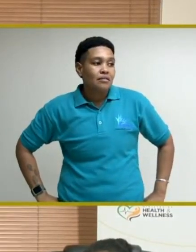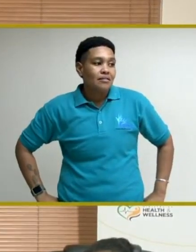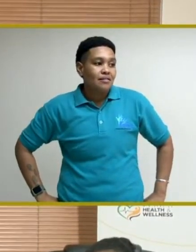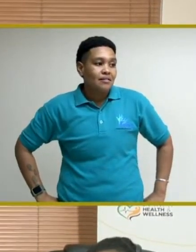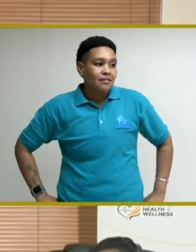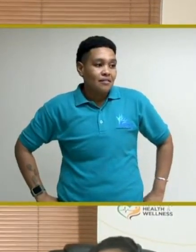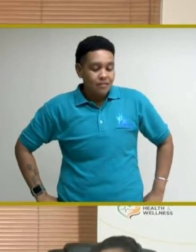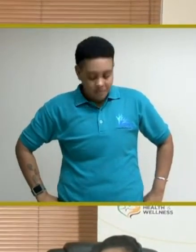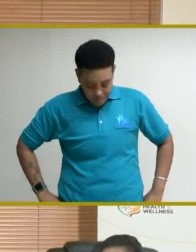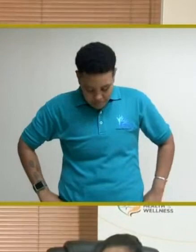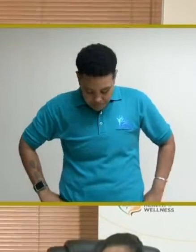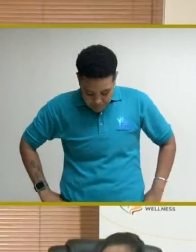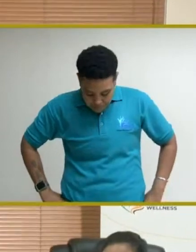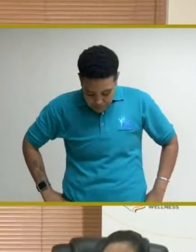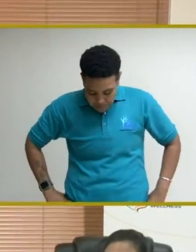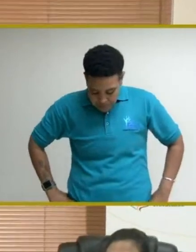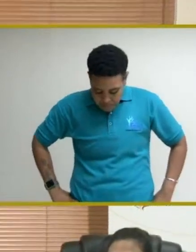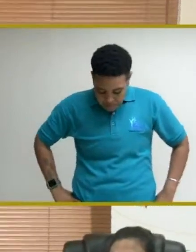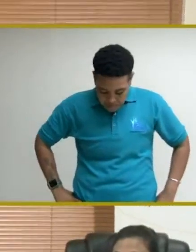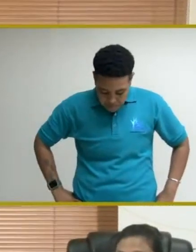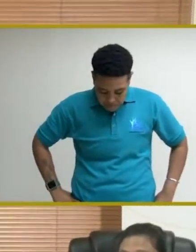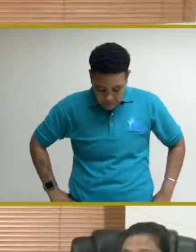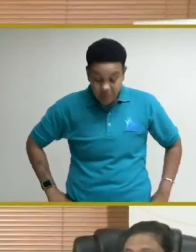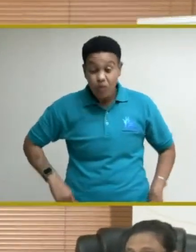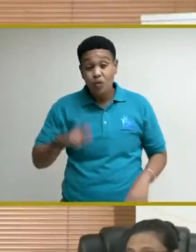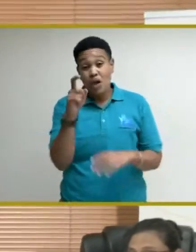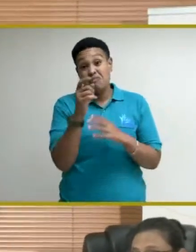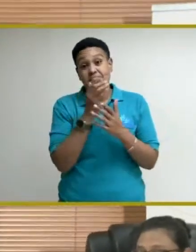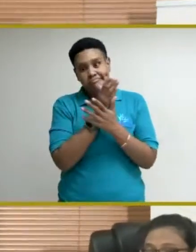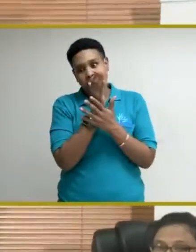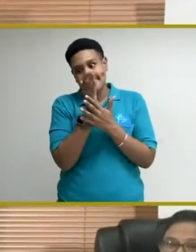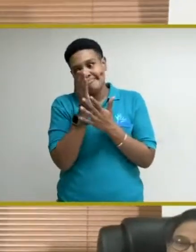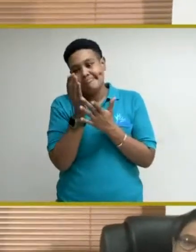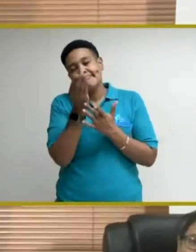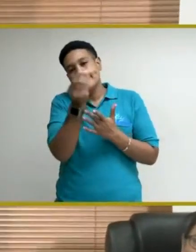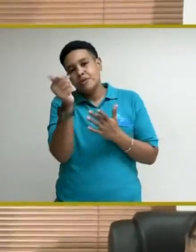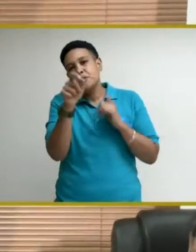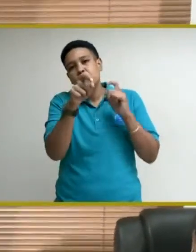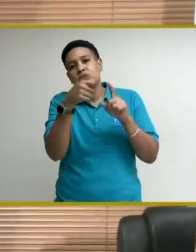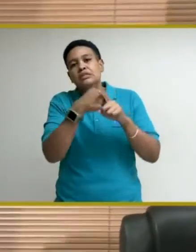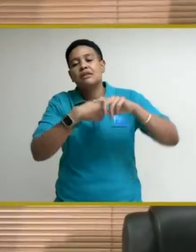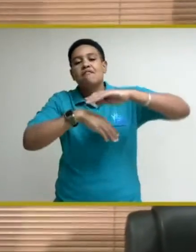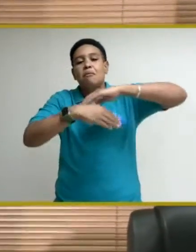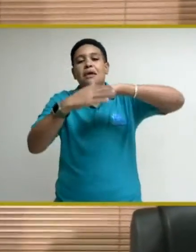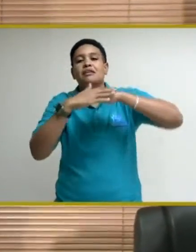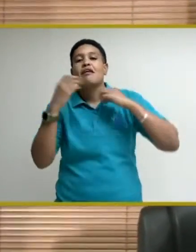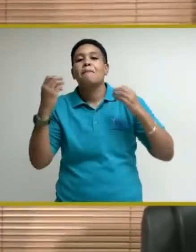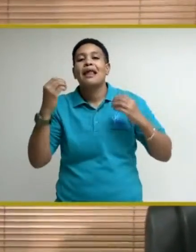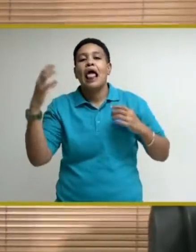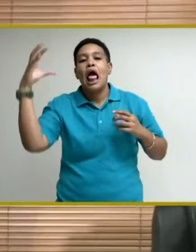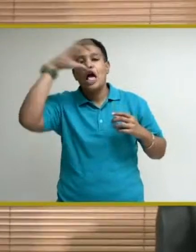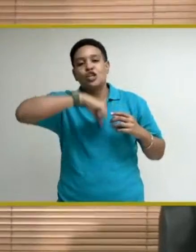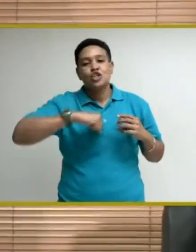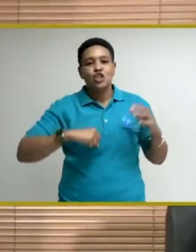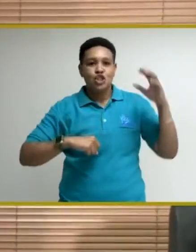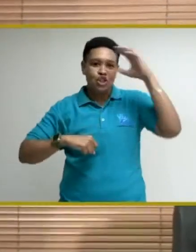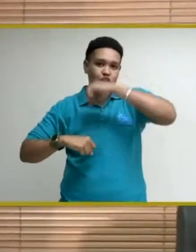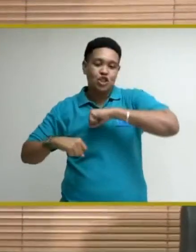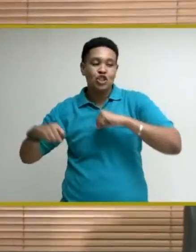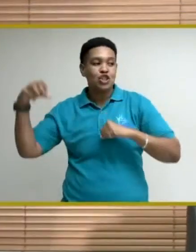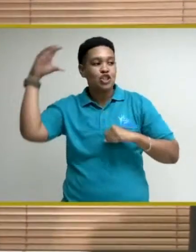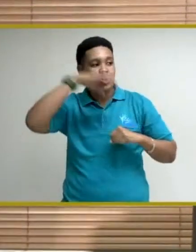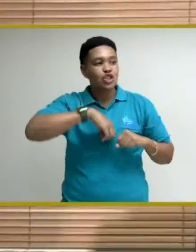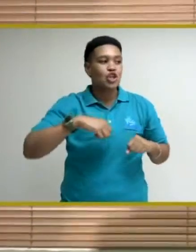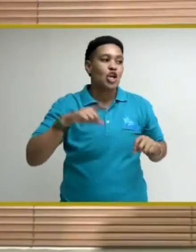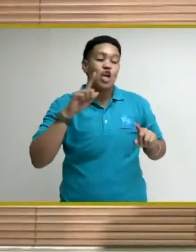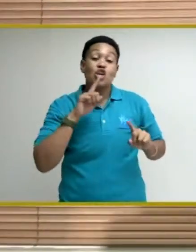Right. So you've asked a couple of questions that are based on a number of assumptions, and the responses are going